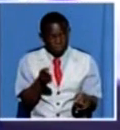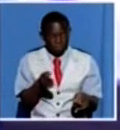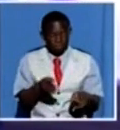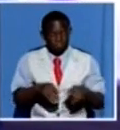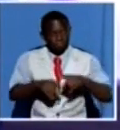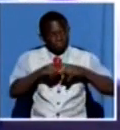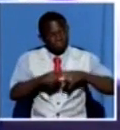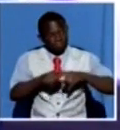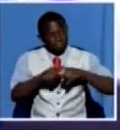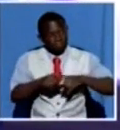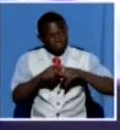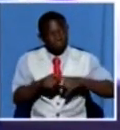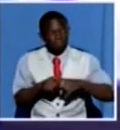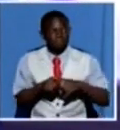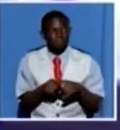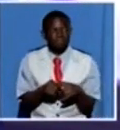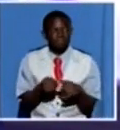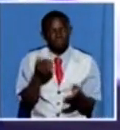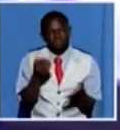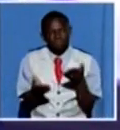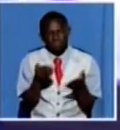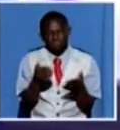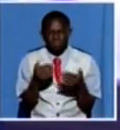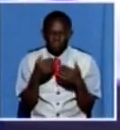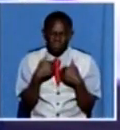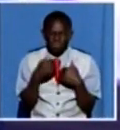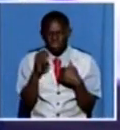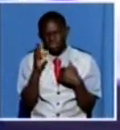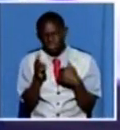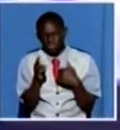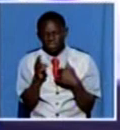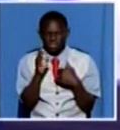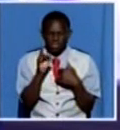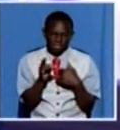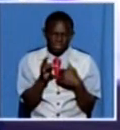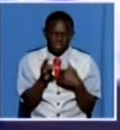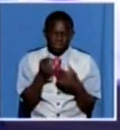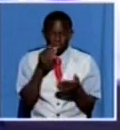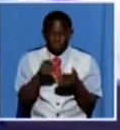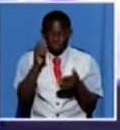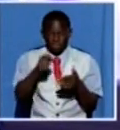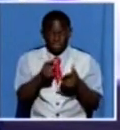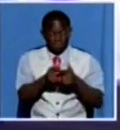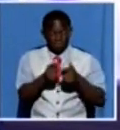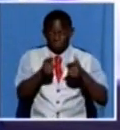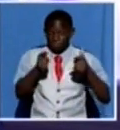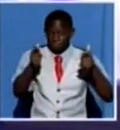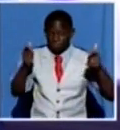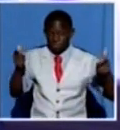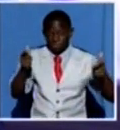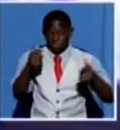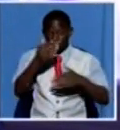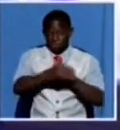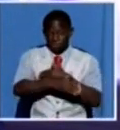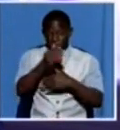the 18-lane road, then we would require the widened toll plaza with the heavy material, with heavy